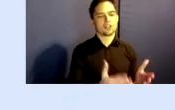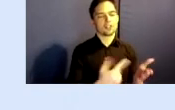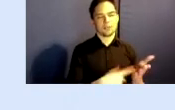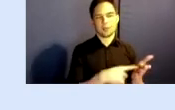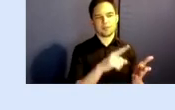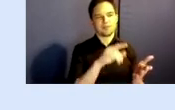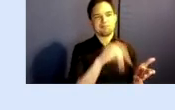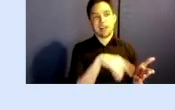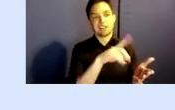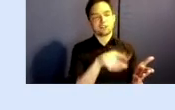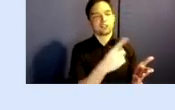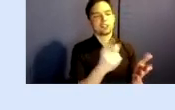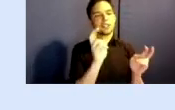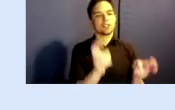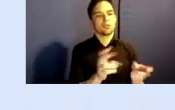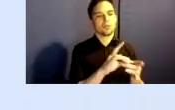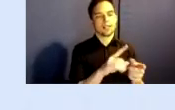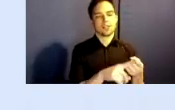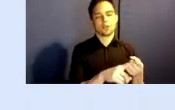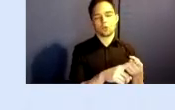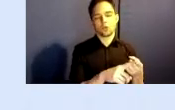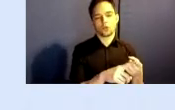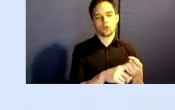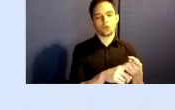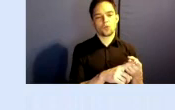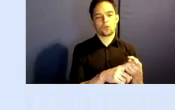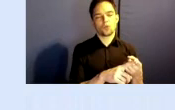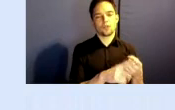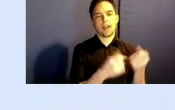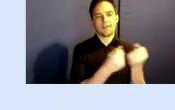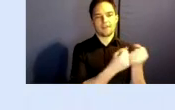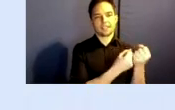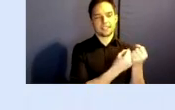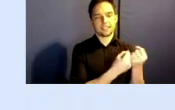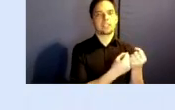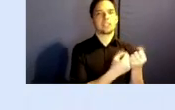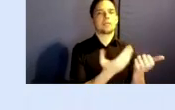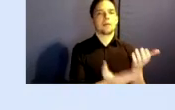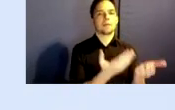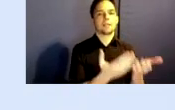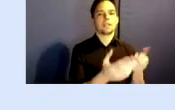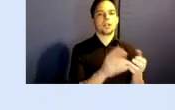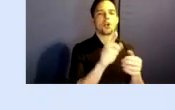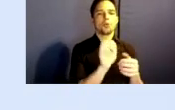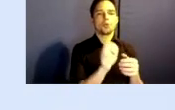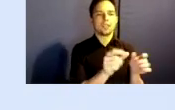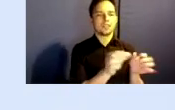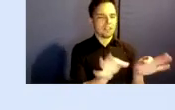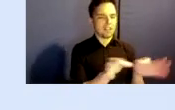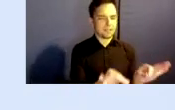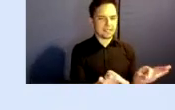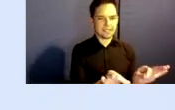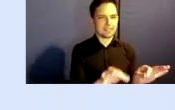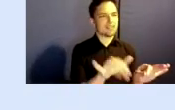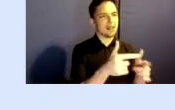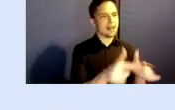issue of, in terms of advocacy, it's just an issue of reframing and rephrasing the